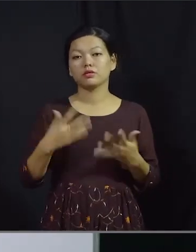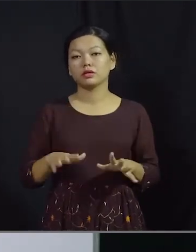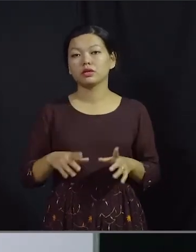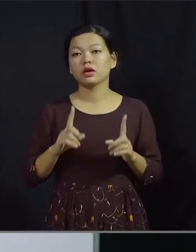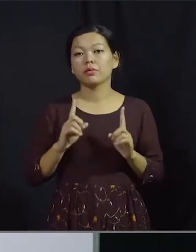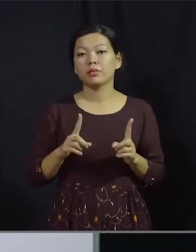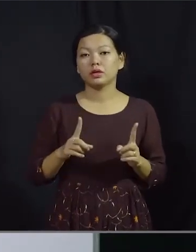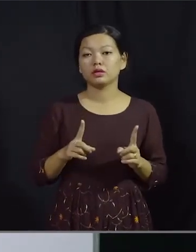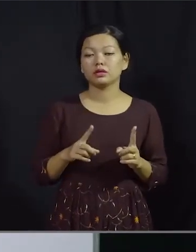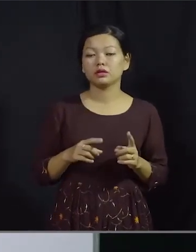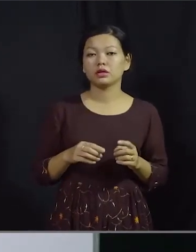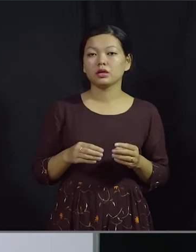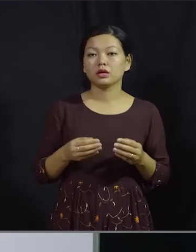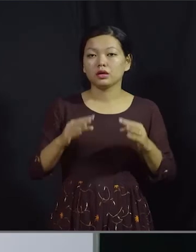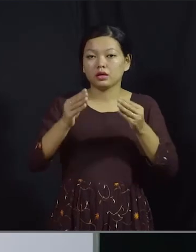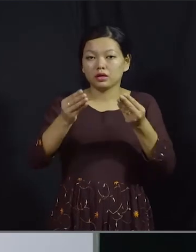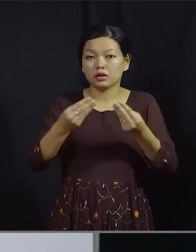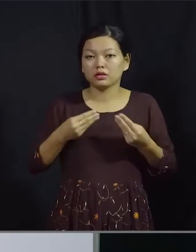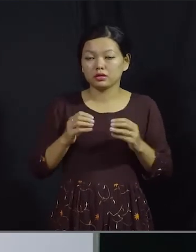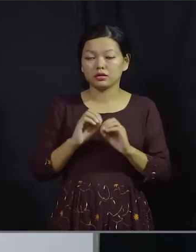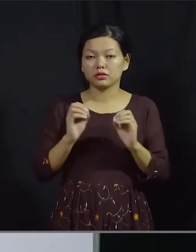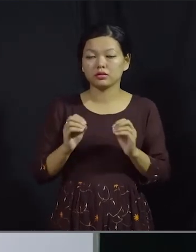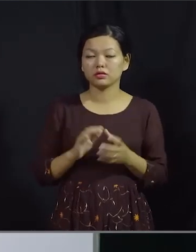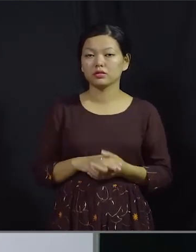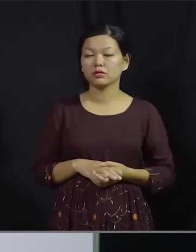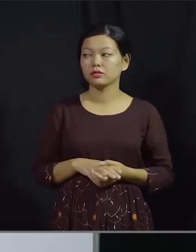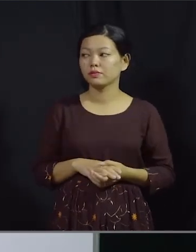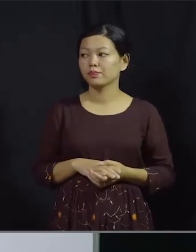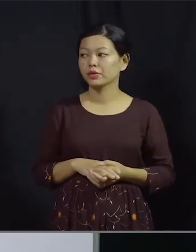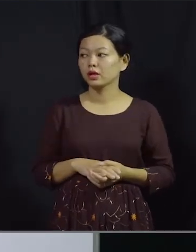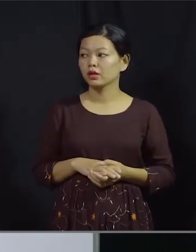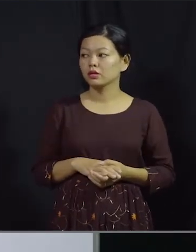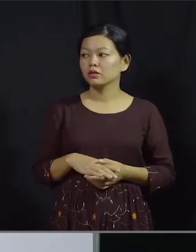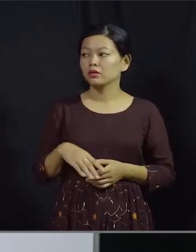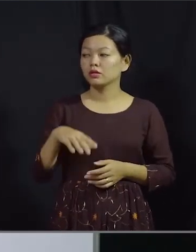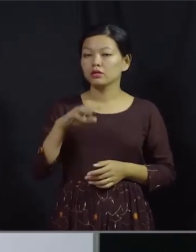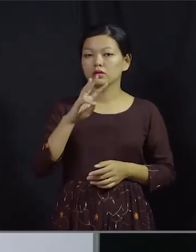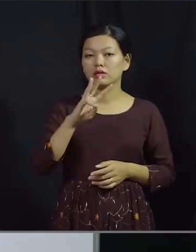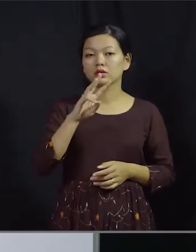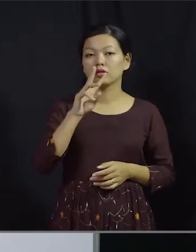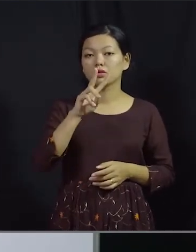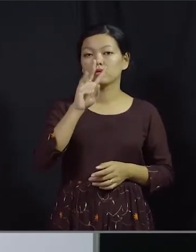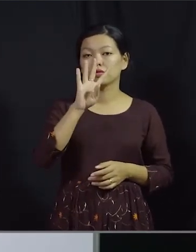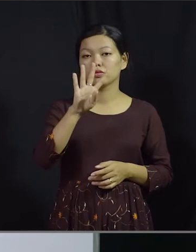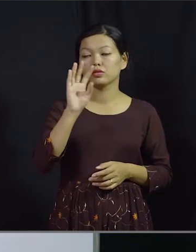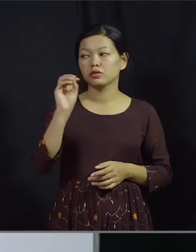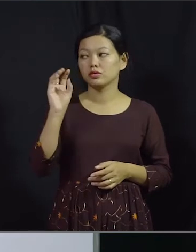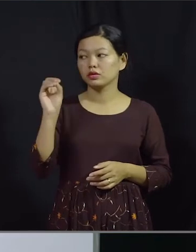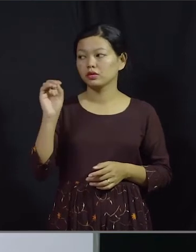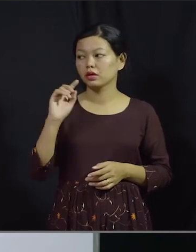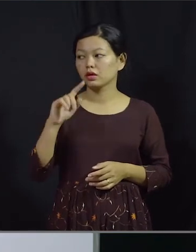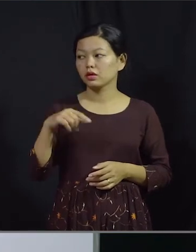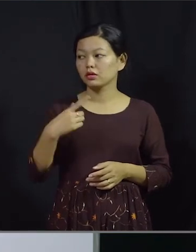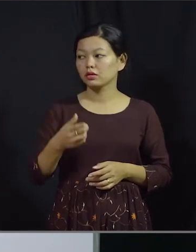not received. Bad debts recorded to revaluation account 2,400. Revaluation account debtor to